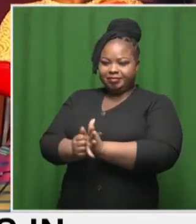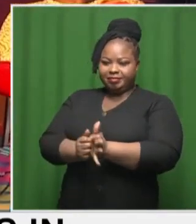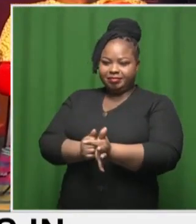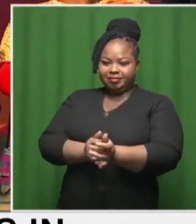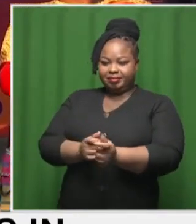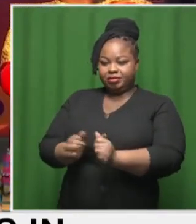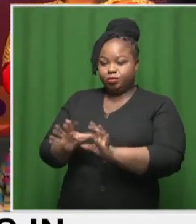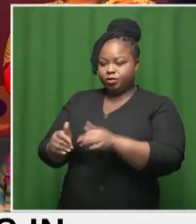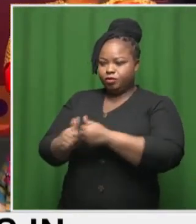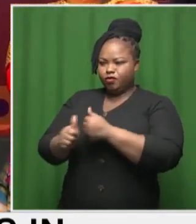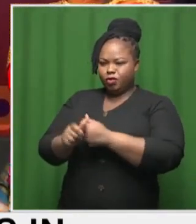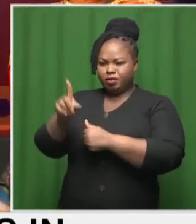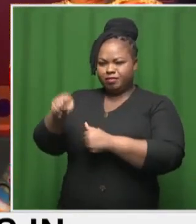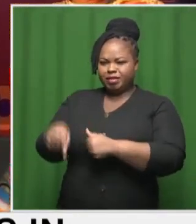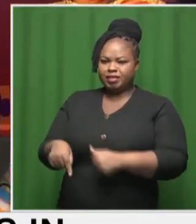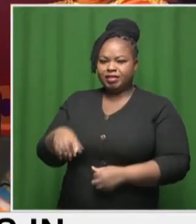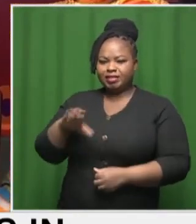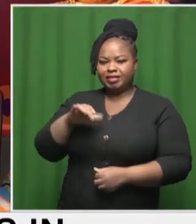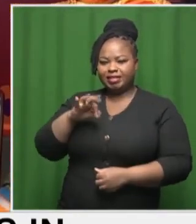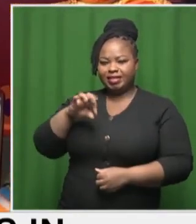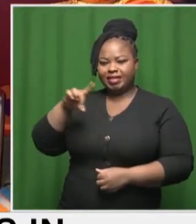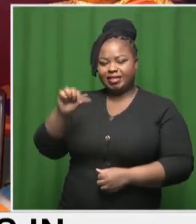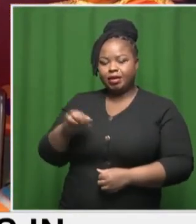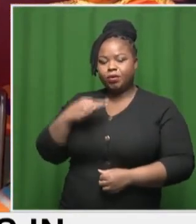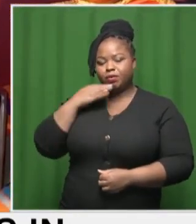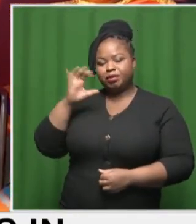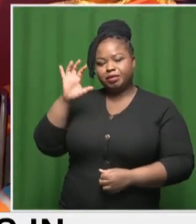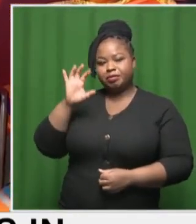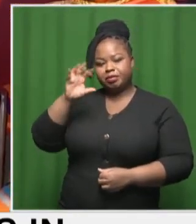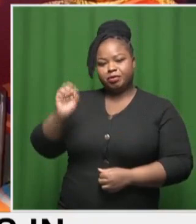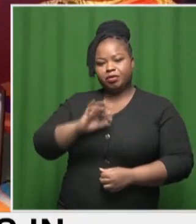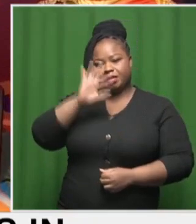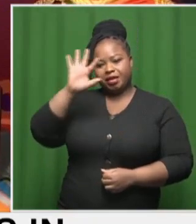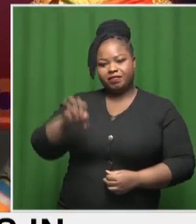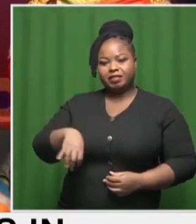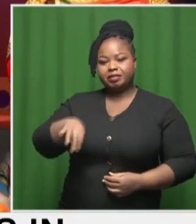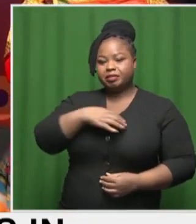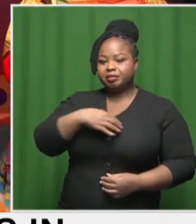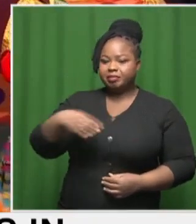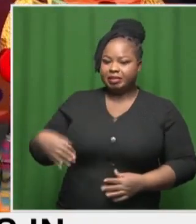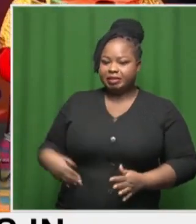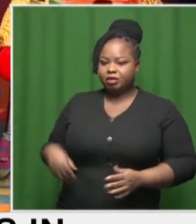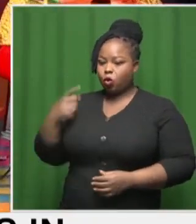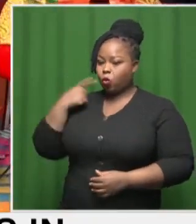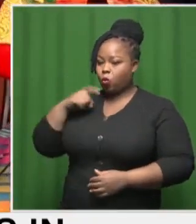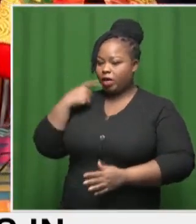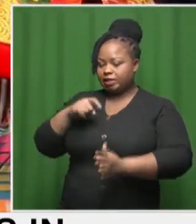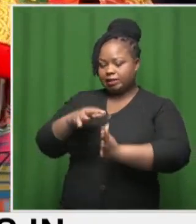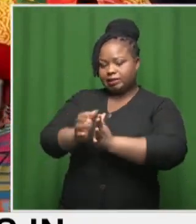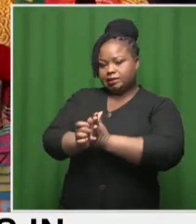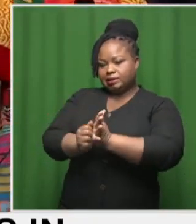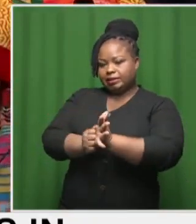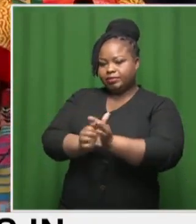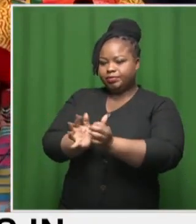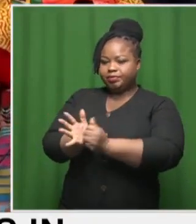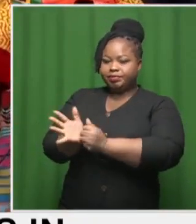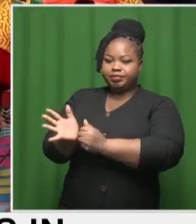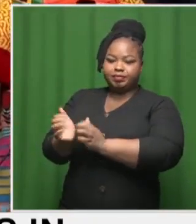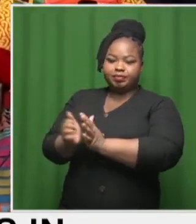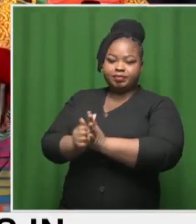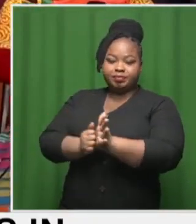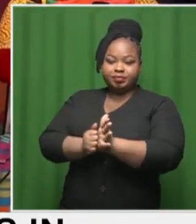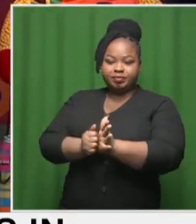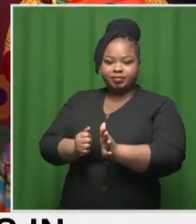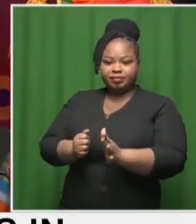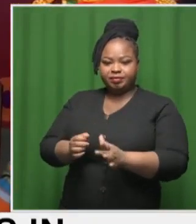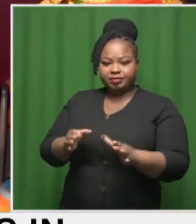that goes with it. Cecilia Molokwane, of course, is Netball South Africa's president, who is putting on those white gloves and getting ready to take it